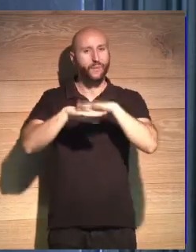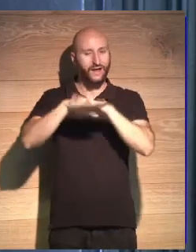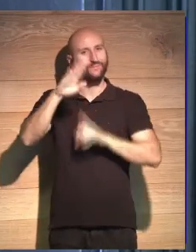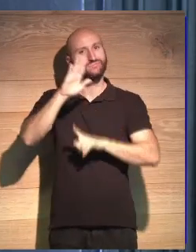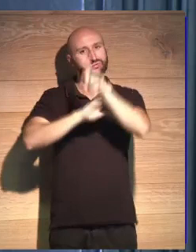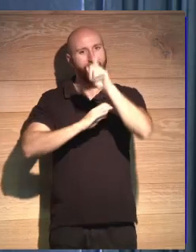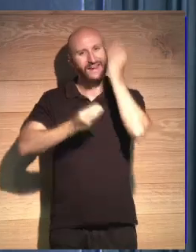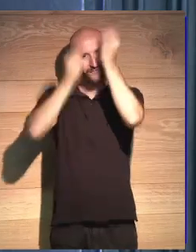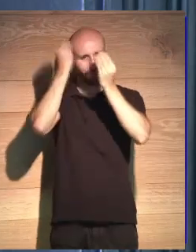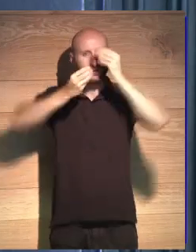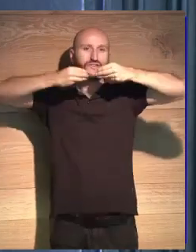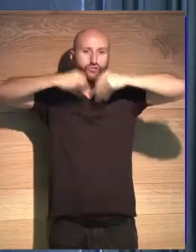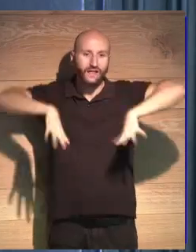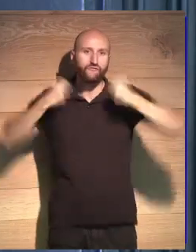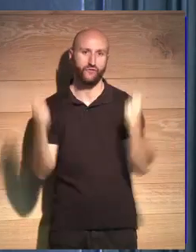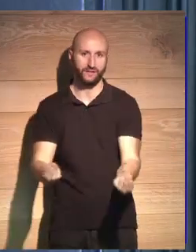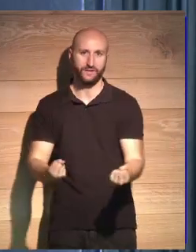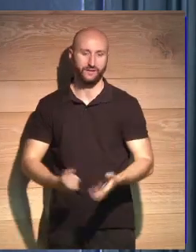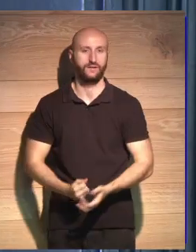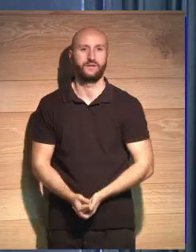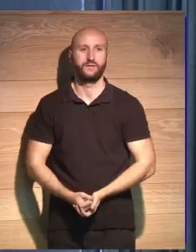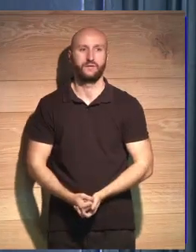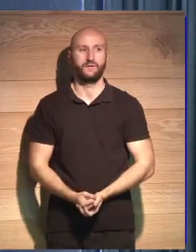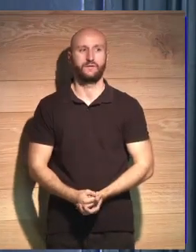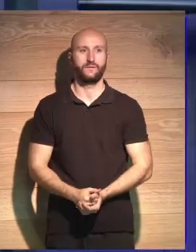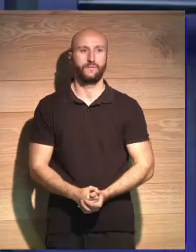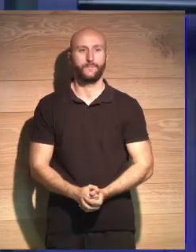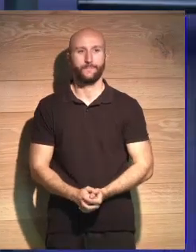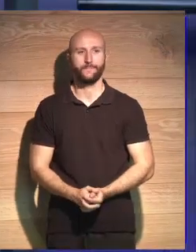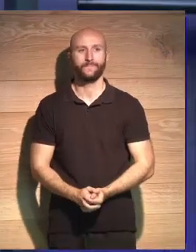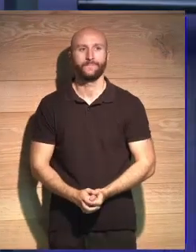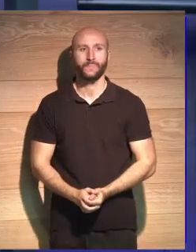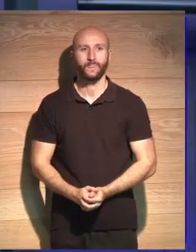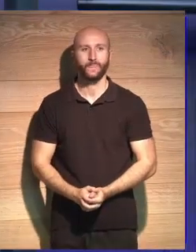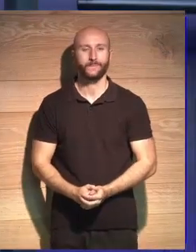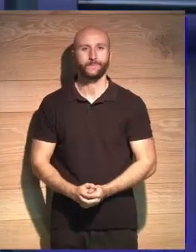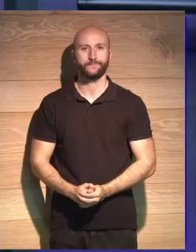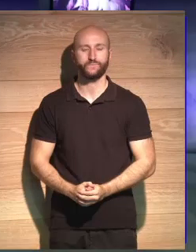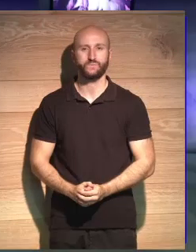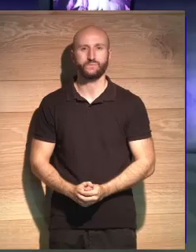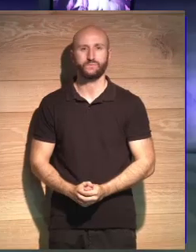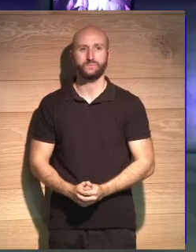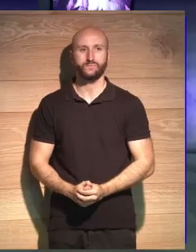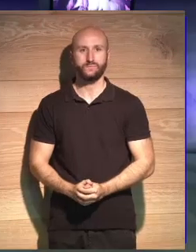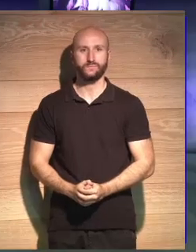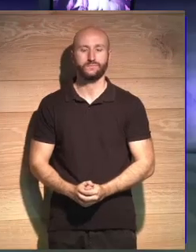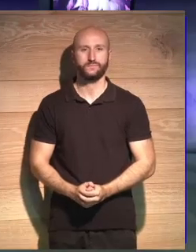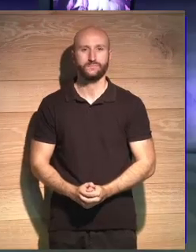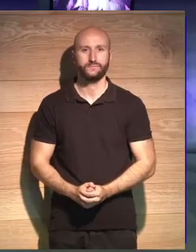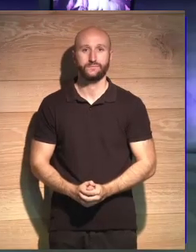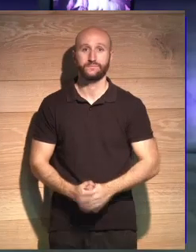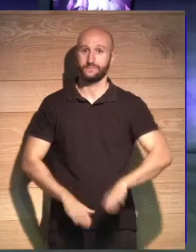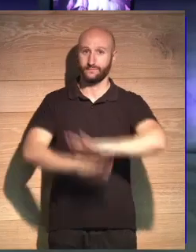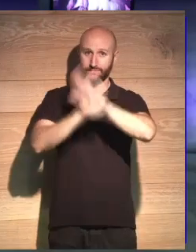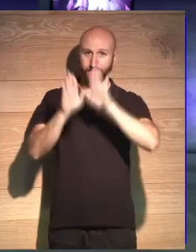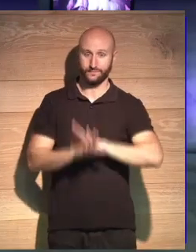just starting to detect, that is, to reflect a very powerful historical